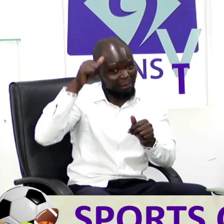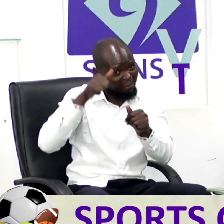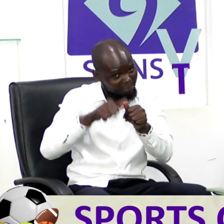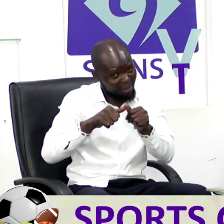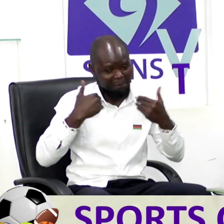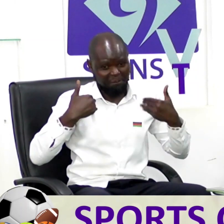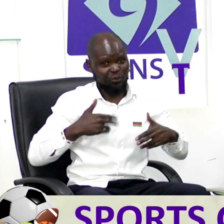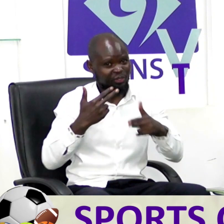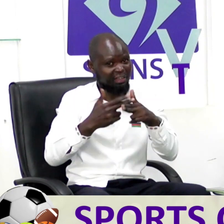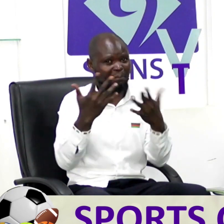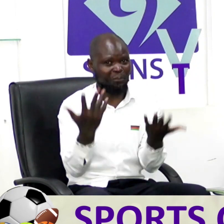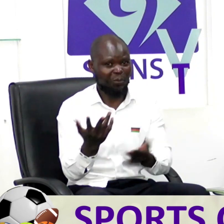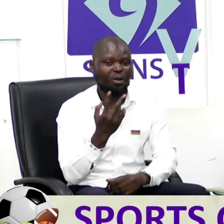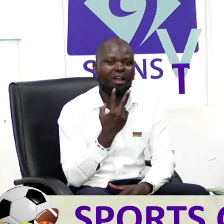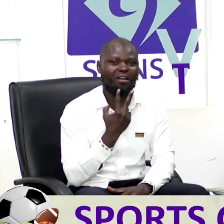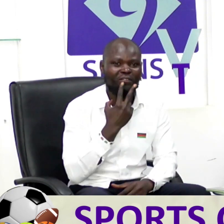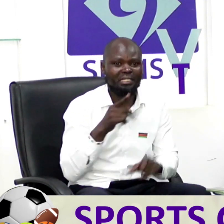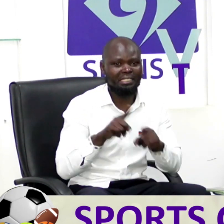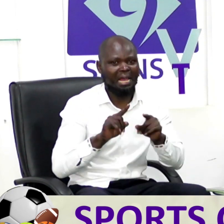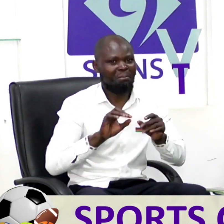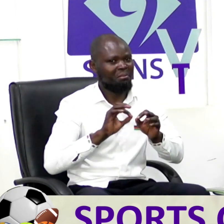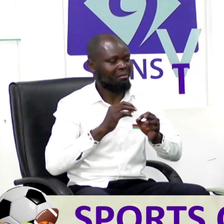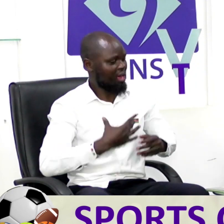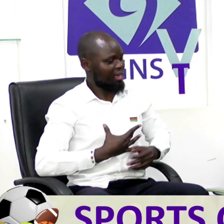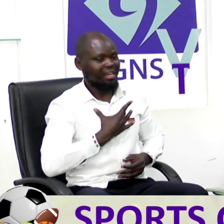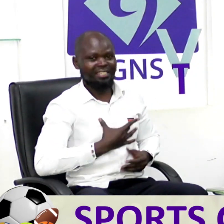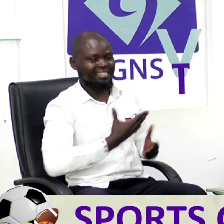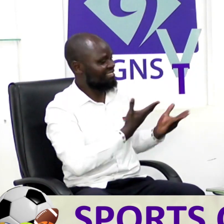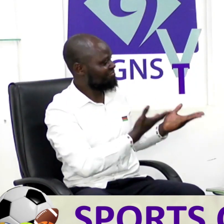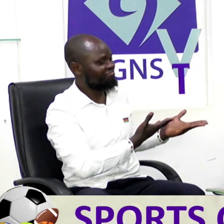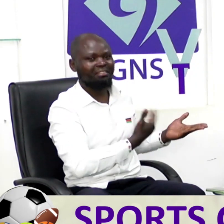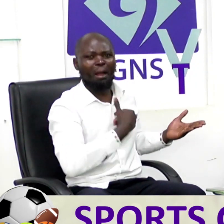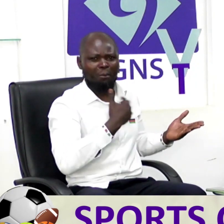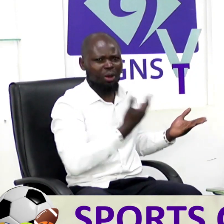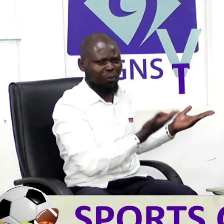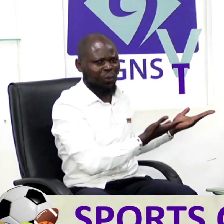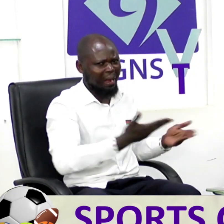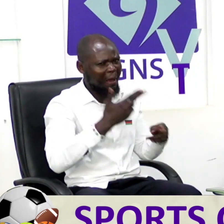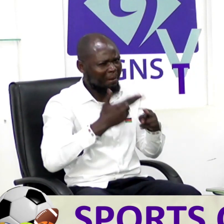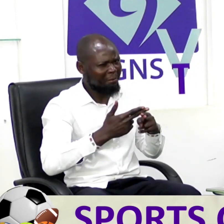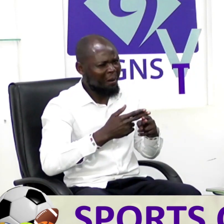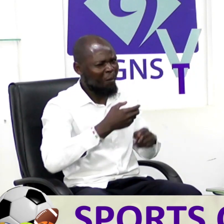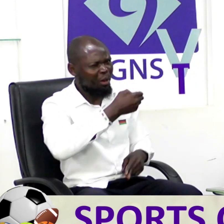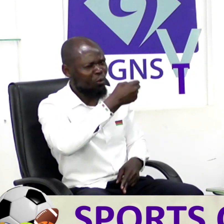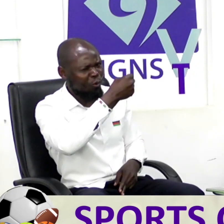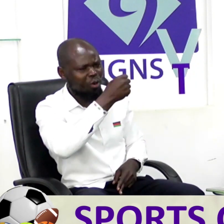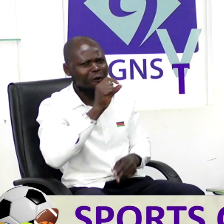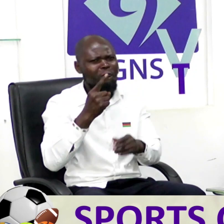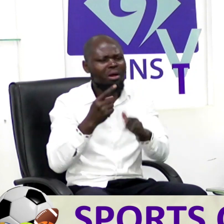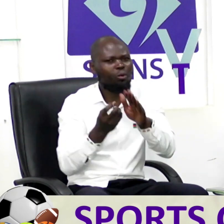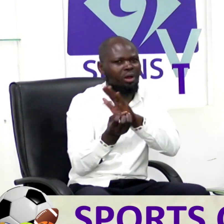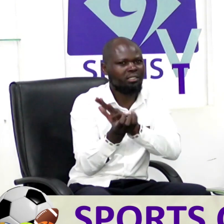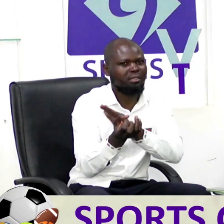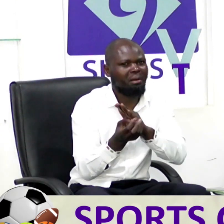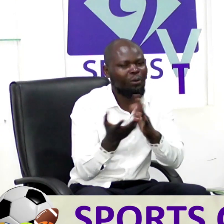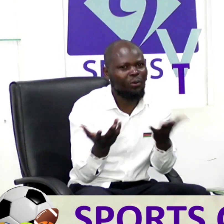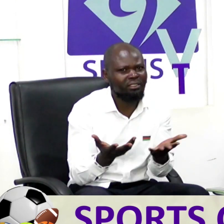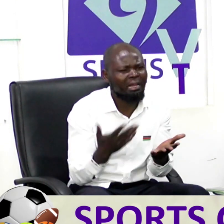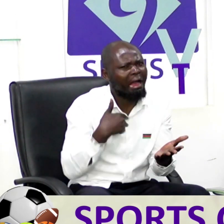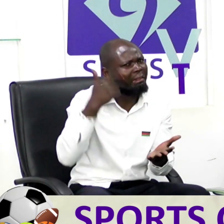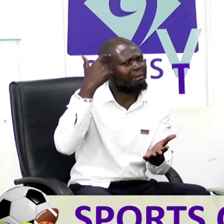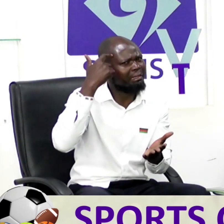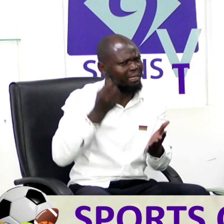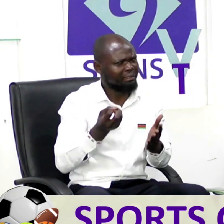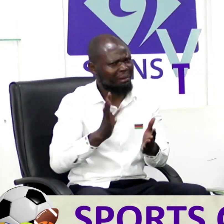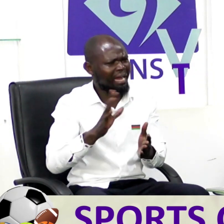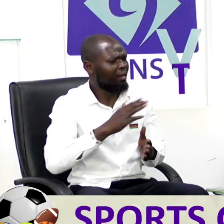your favorite teams. Remember, I am your host, ELVIS ODHIAMBO, and we have a guest here. I'll give him some time to introduce himself,